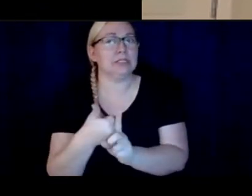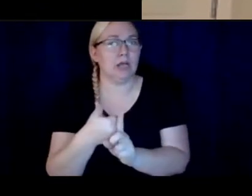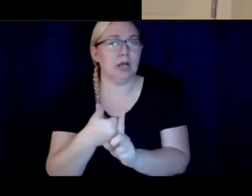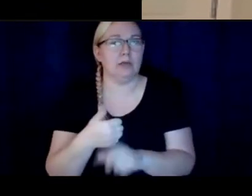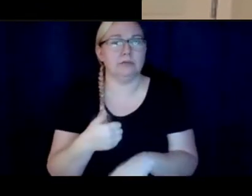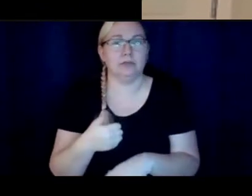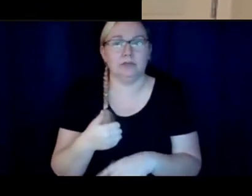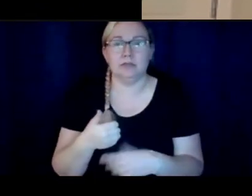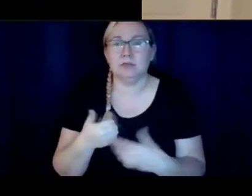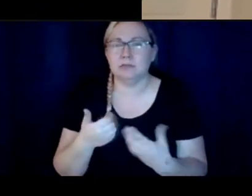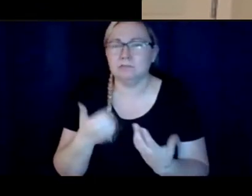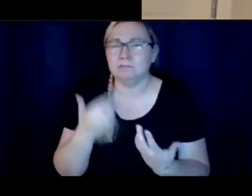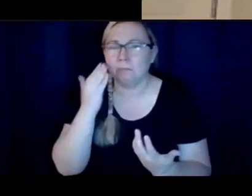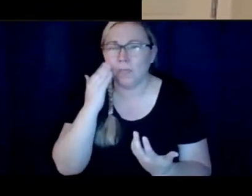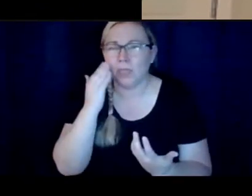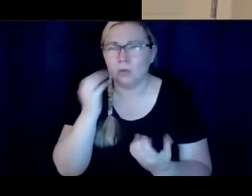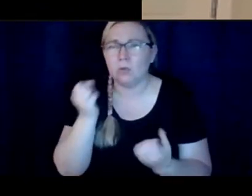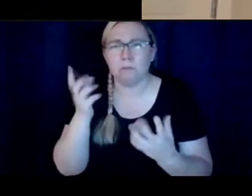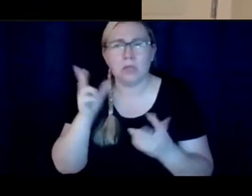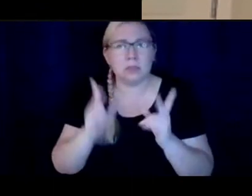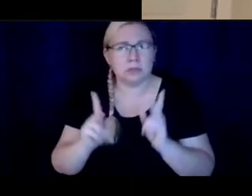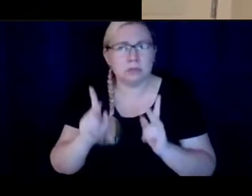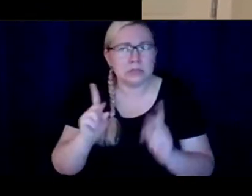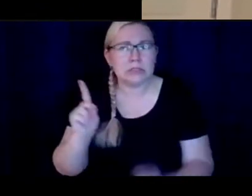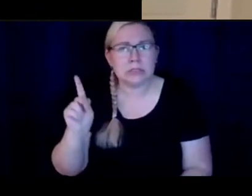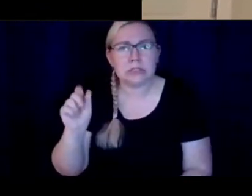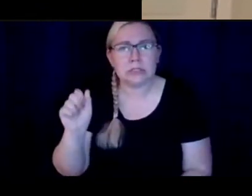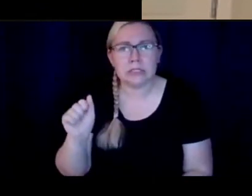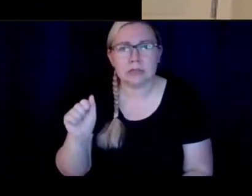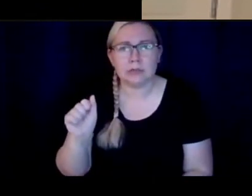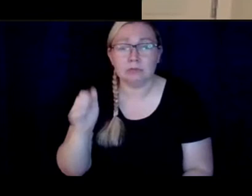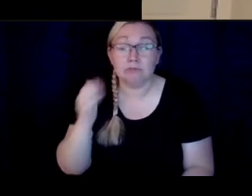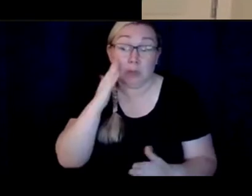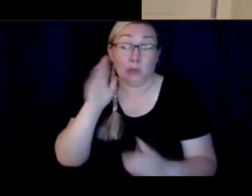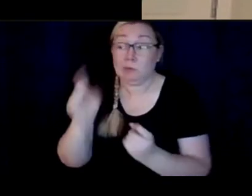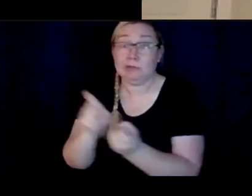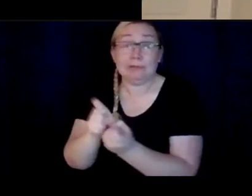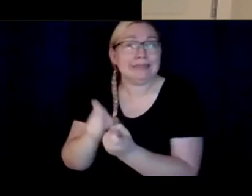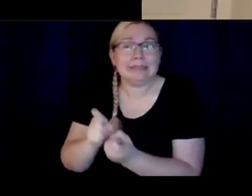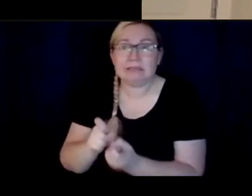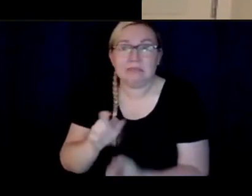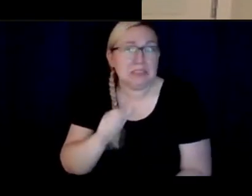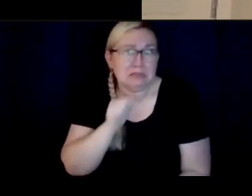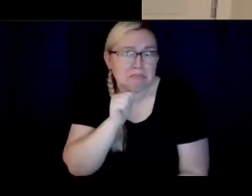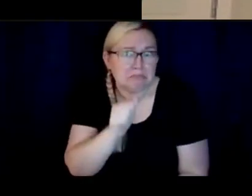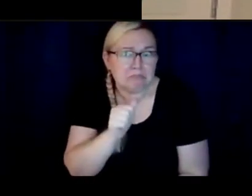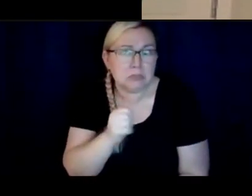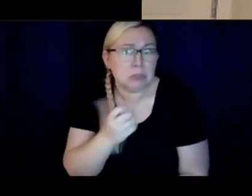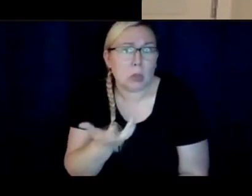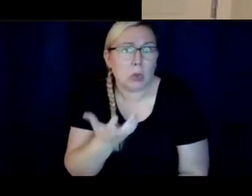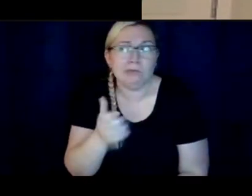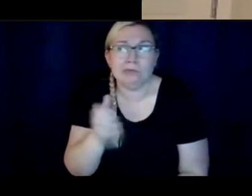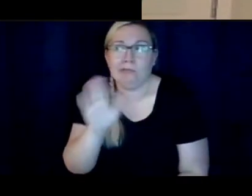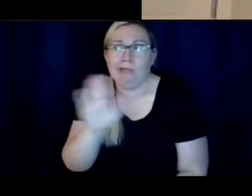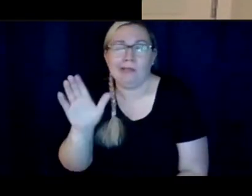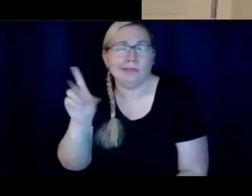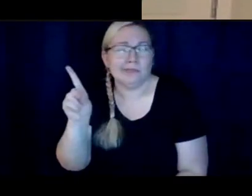I have a lot of friends who are disabled, but I don't know the particulars about their